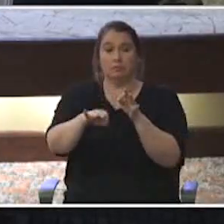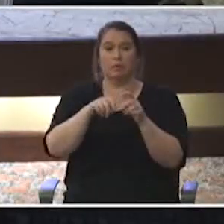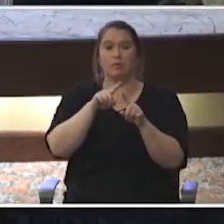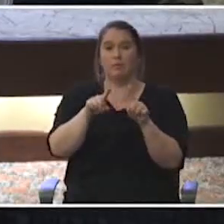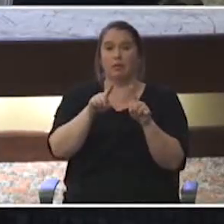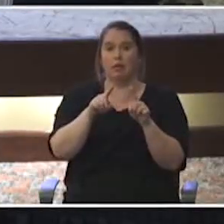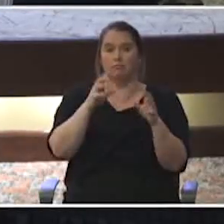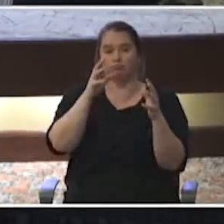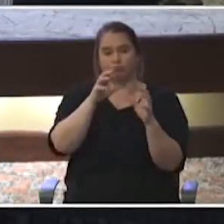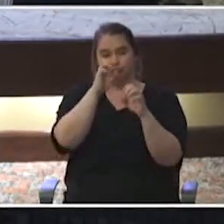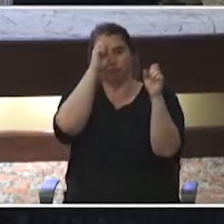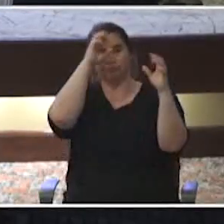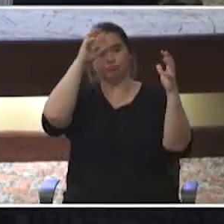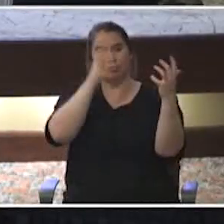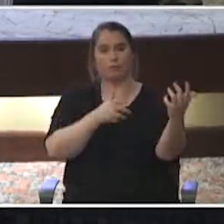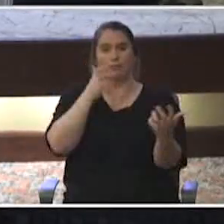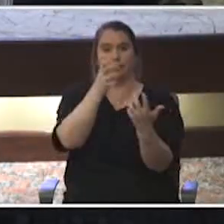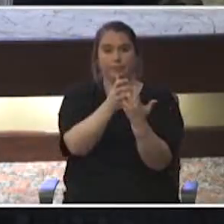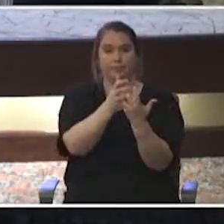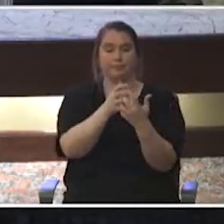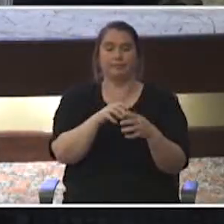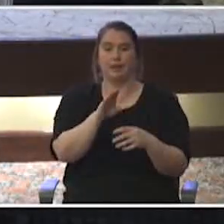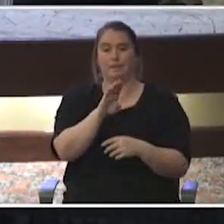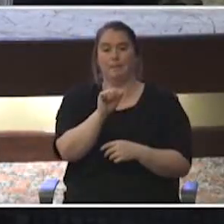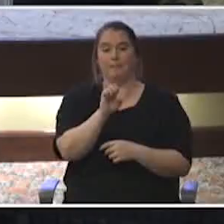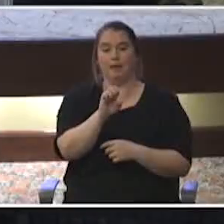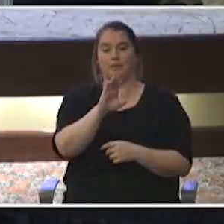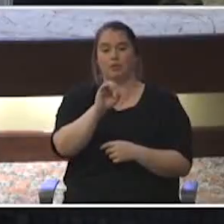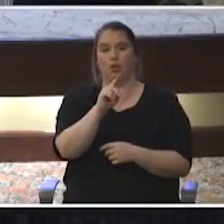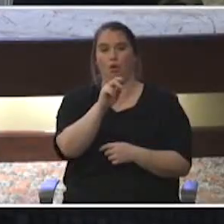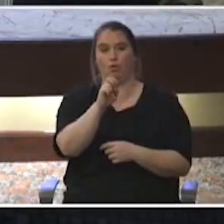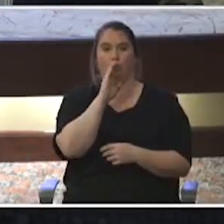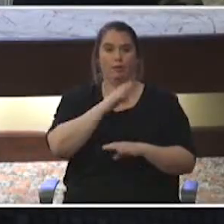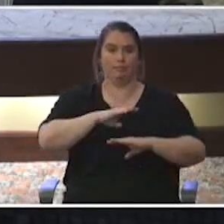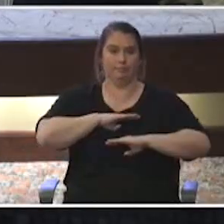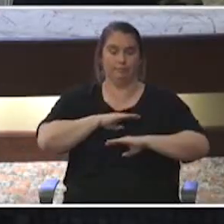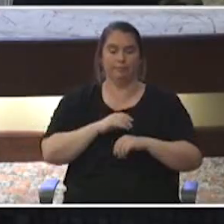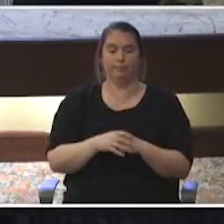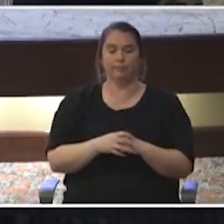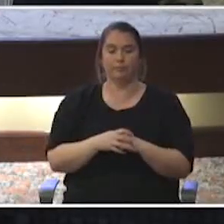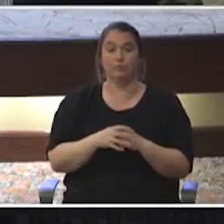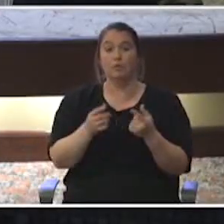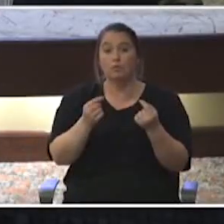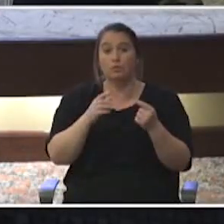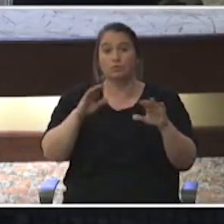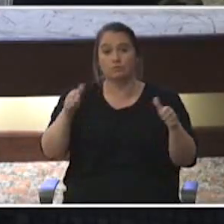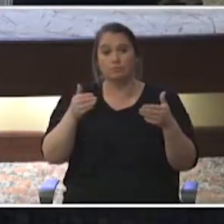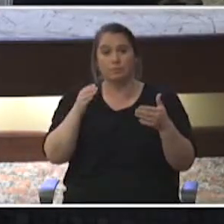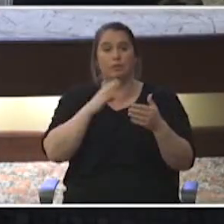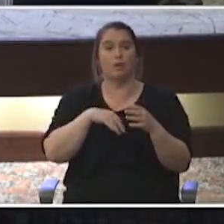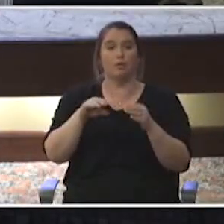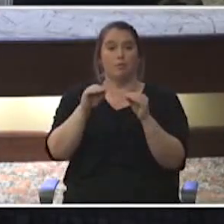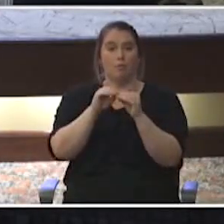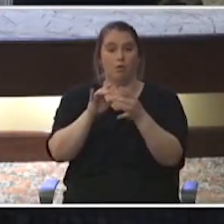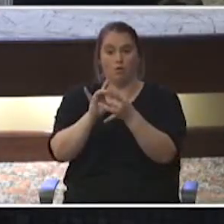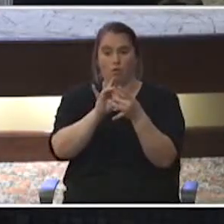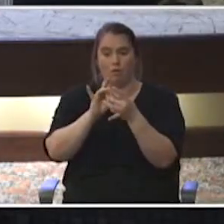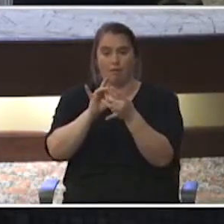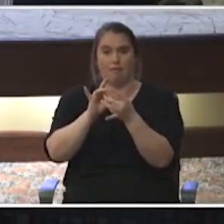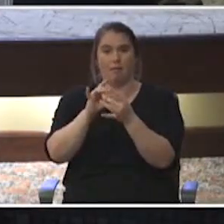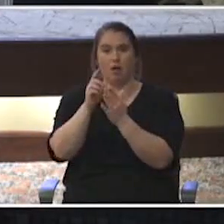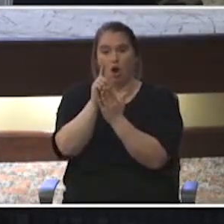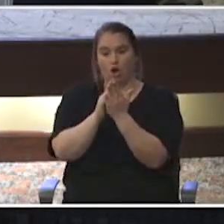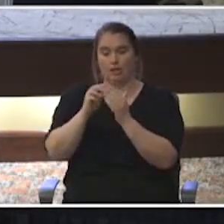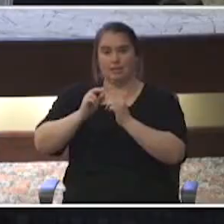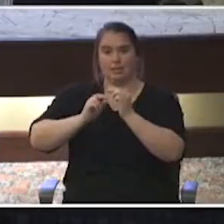phrase, form-based code. And because of this difference in orientation and the greater need for coordinated architecture and